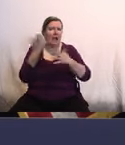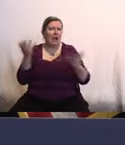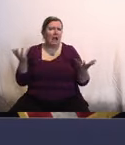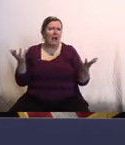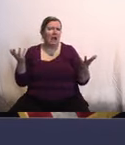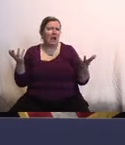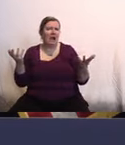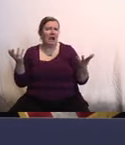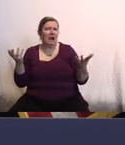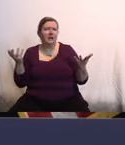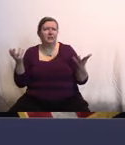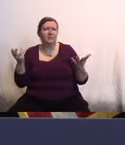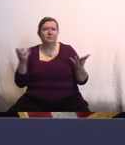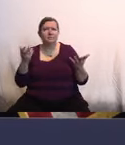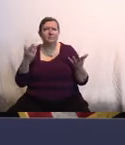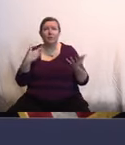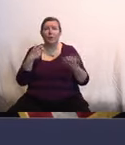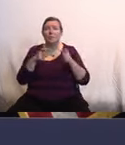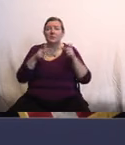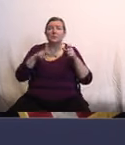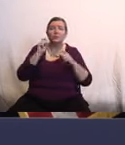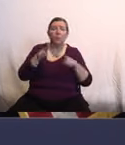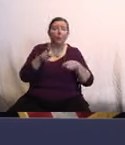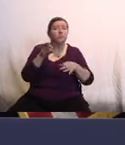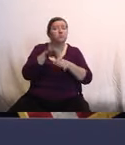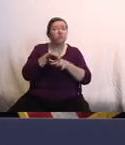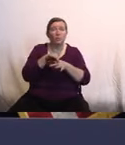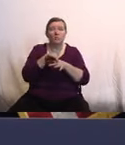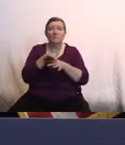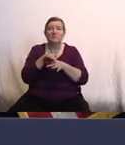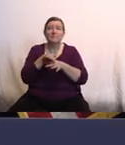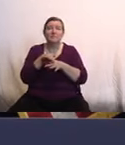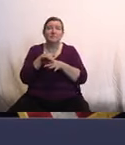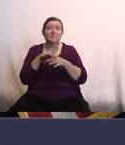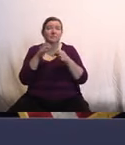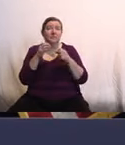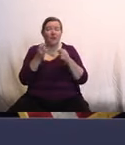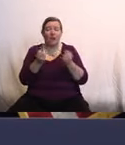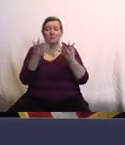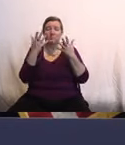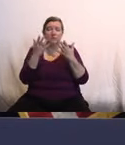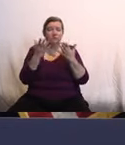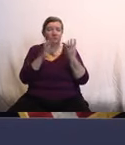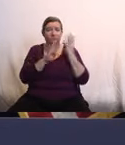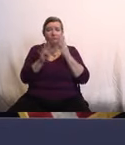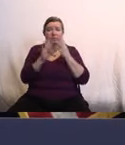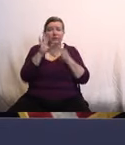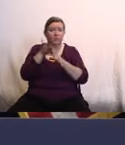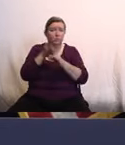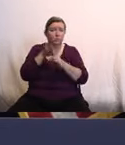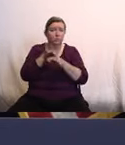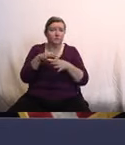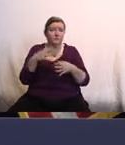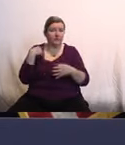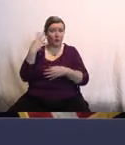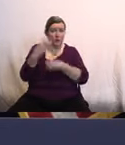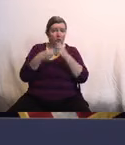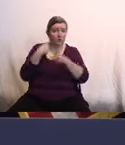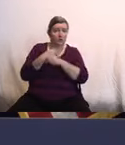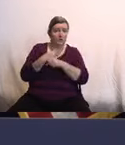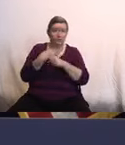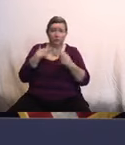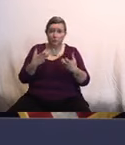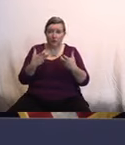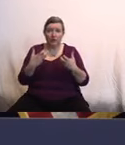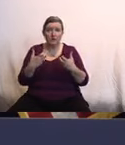get as many people voting as possible, right? So we've done a lot in our 4 years to open democracy up wider and not